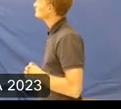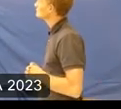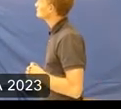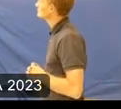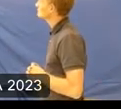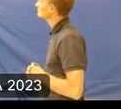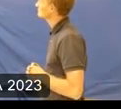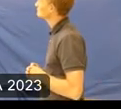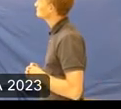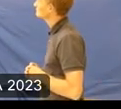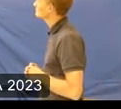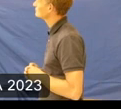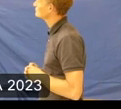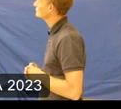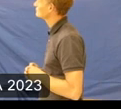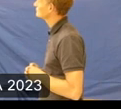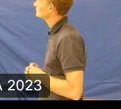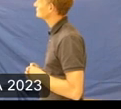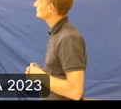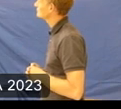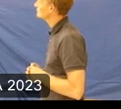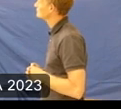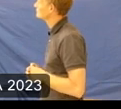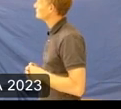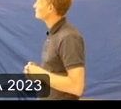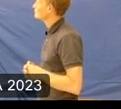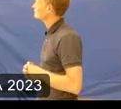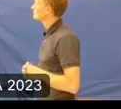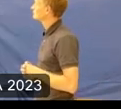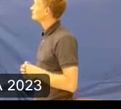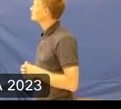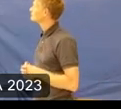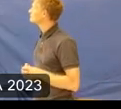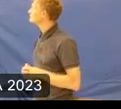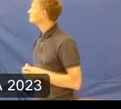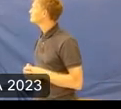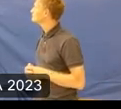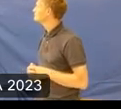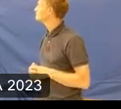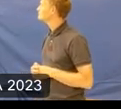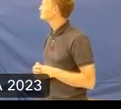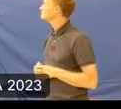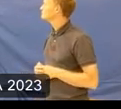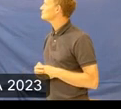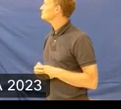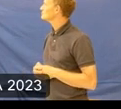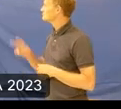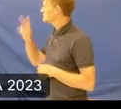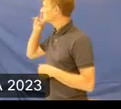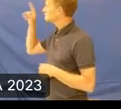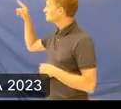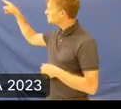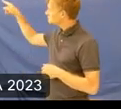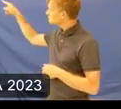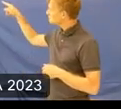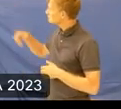mean, they all have this, they share this invocation of an imprecise penumbra of inferences.